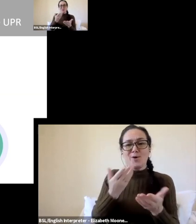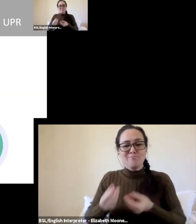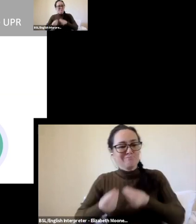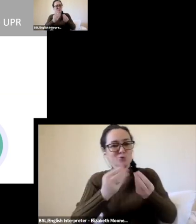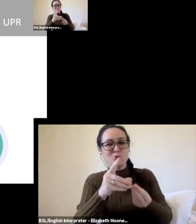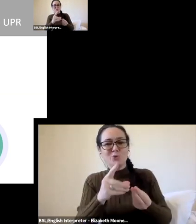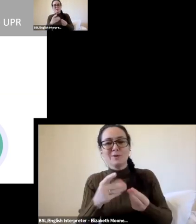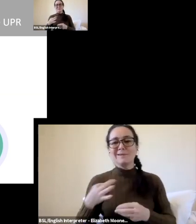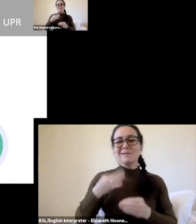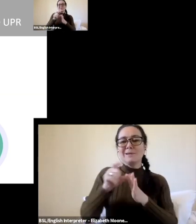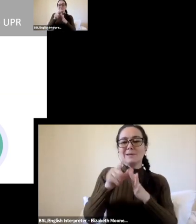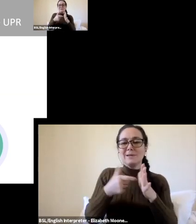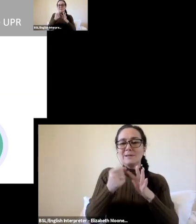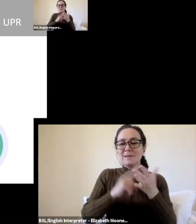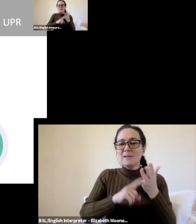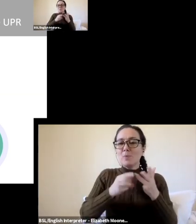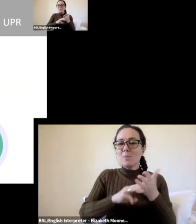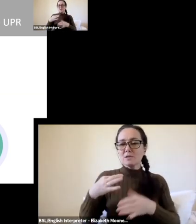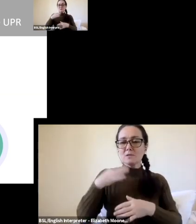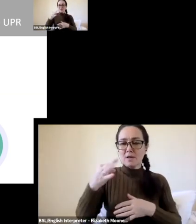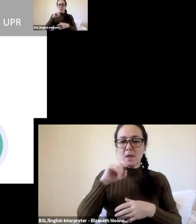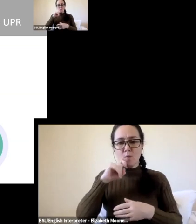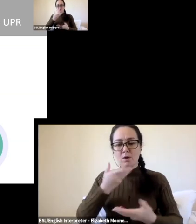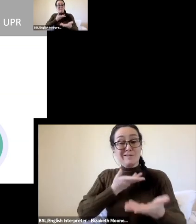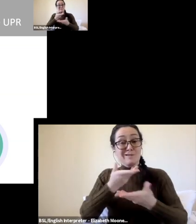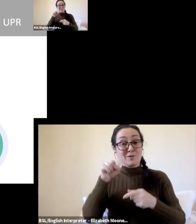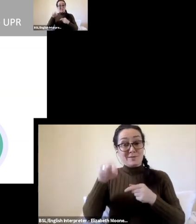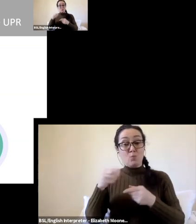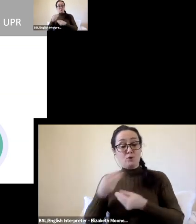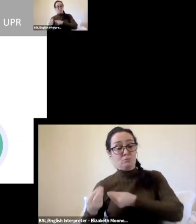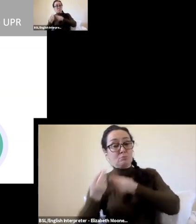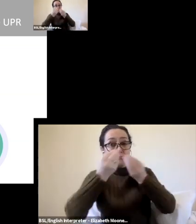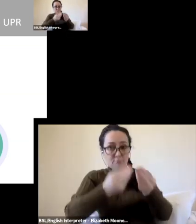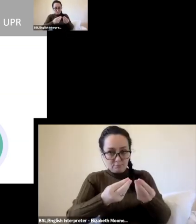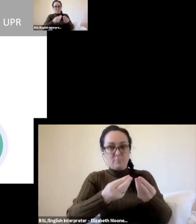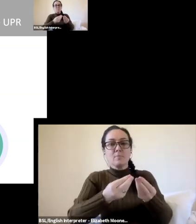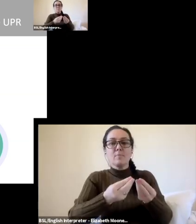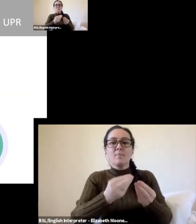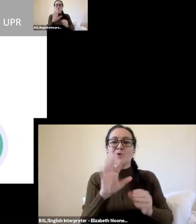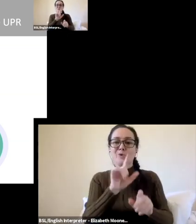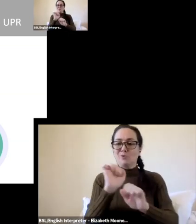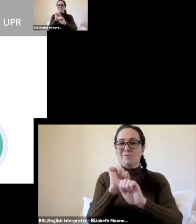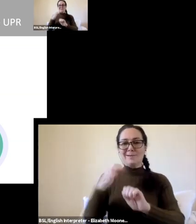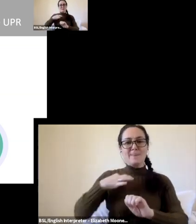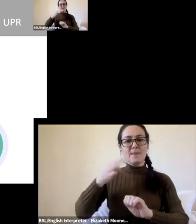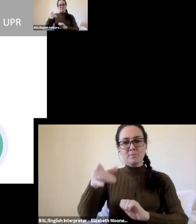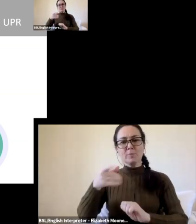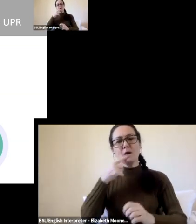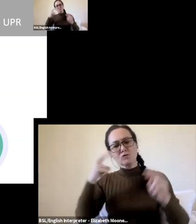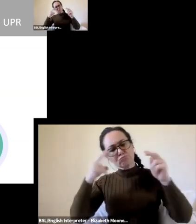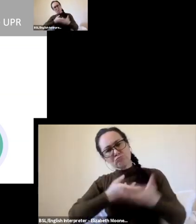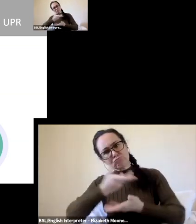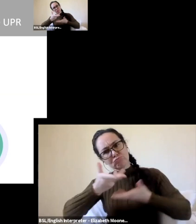present at the review of your country, and will make, upon those suggestions, those recommendations that you make, they will transfer